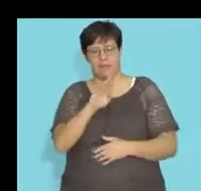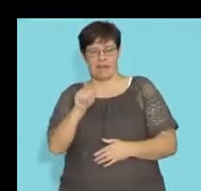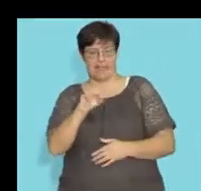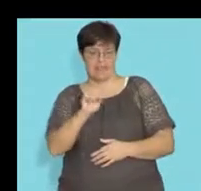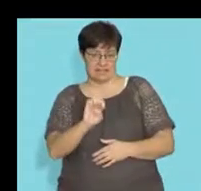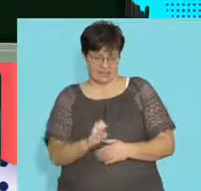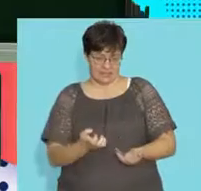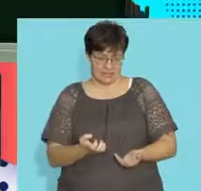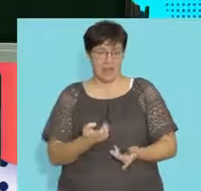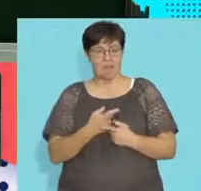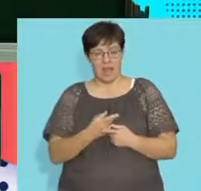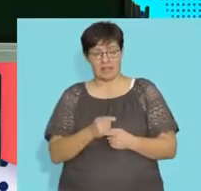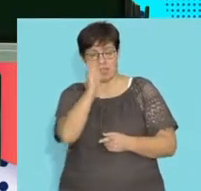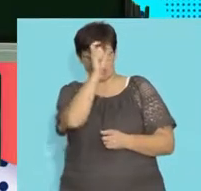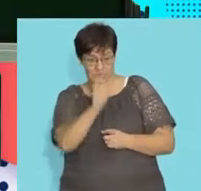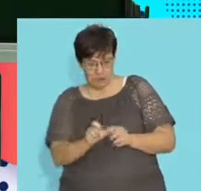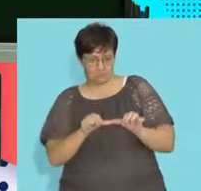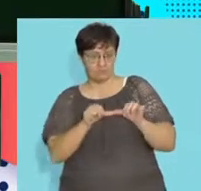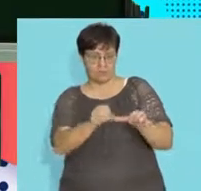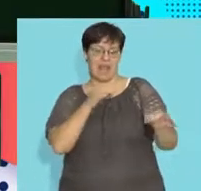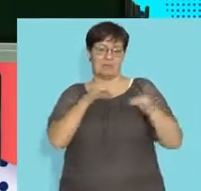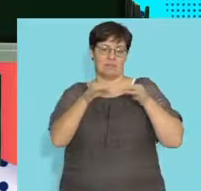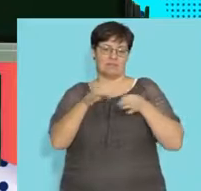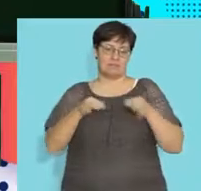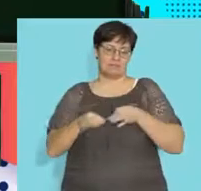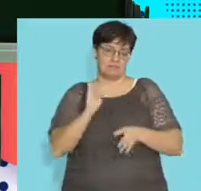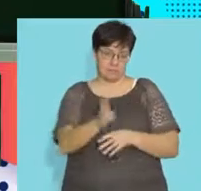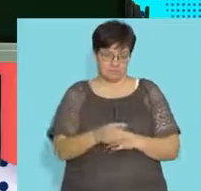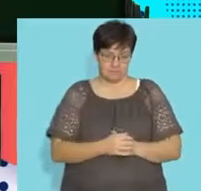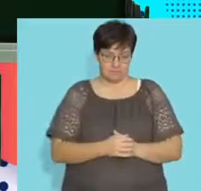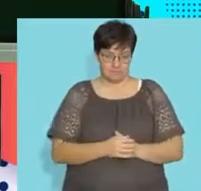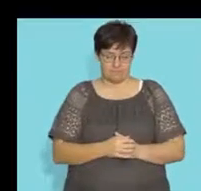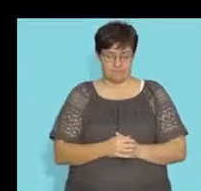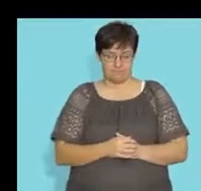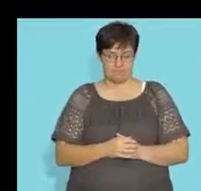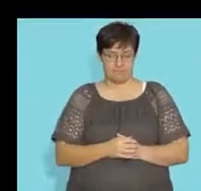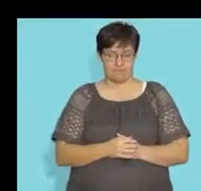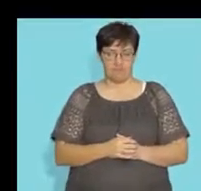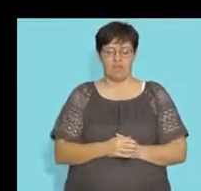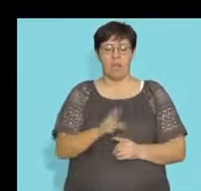and an acid, but we will get to the terminology as we proceed.